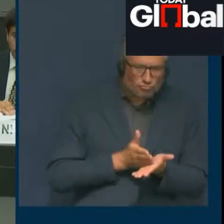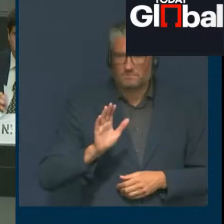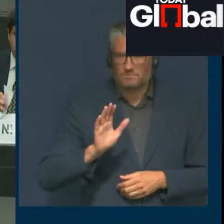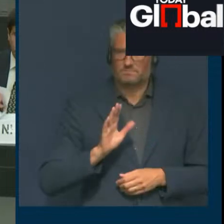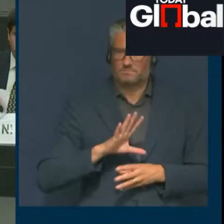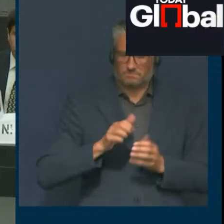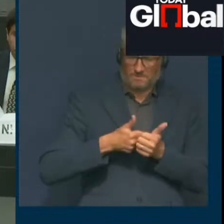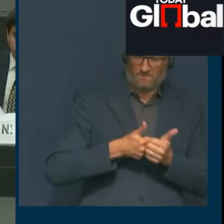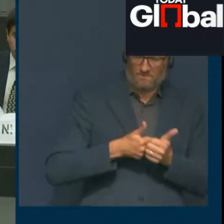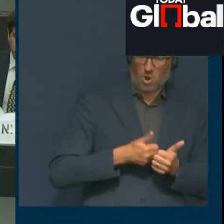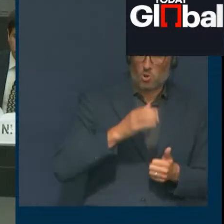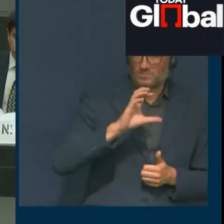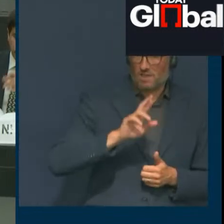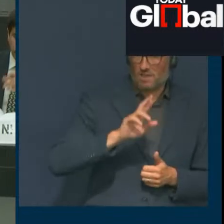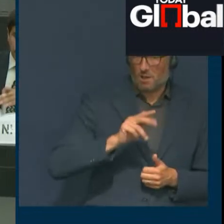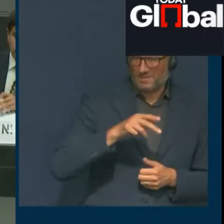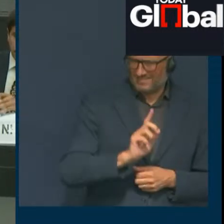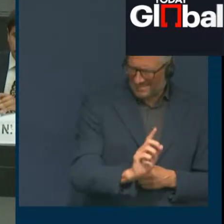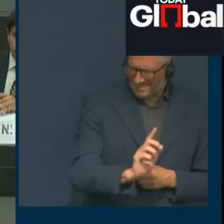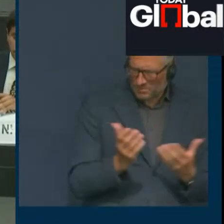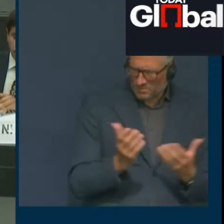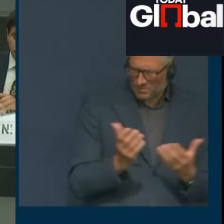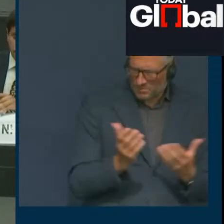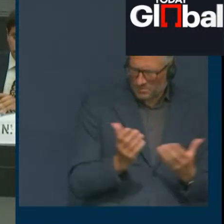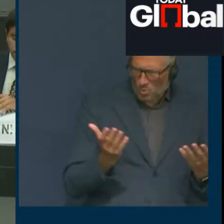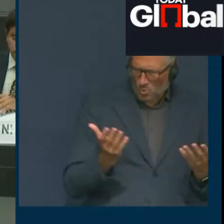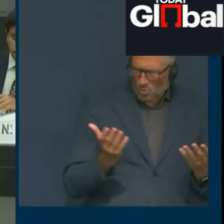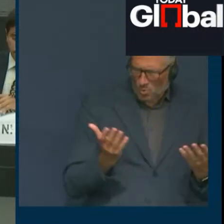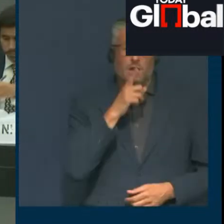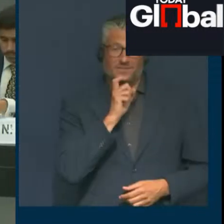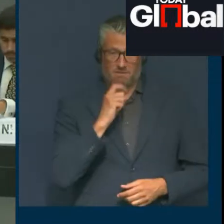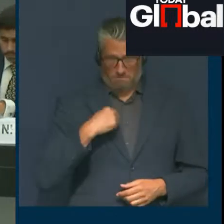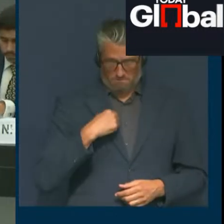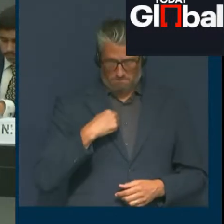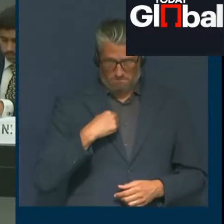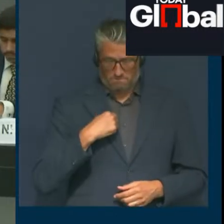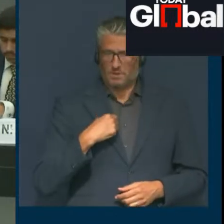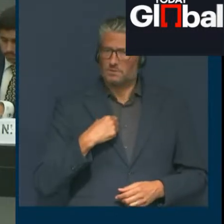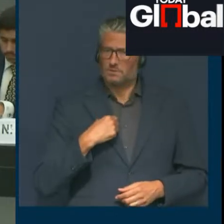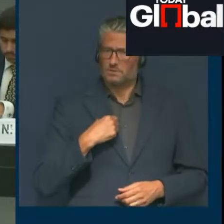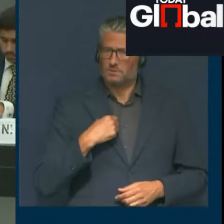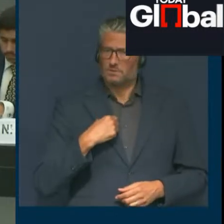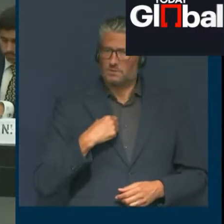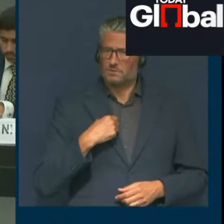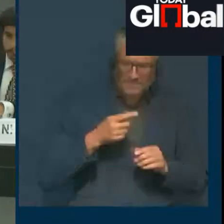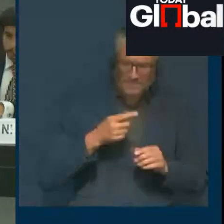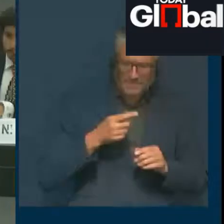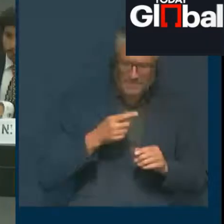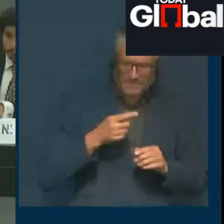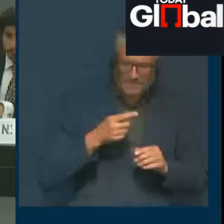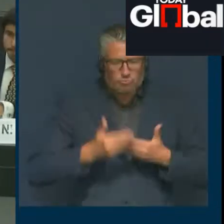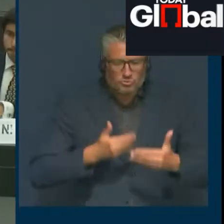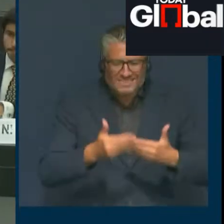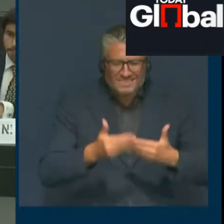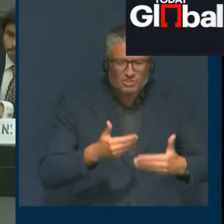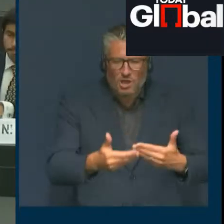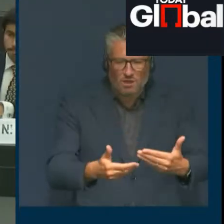CRPD. We adopt a number of unified procedures to identify the